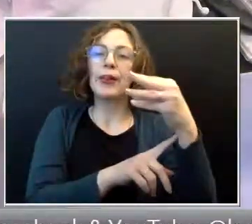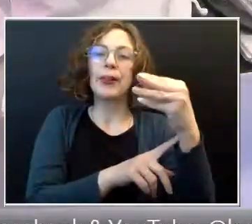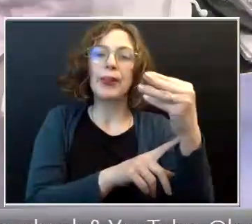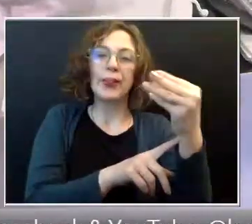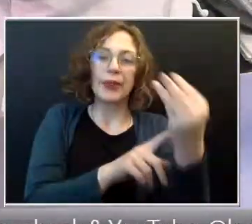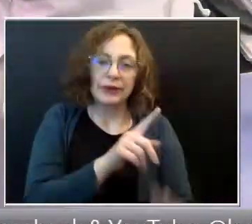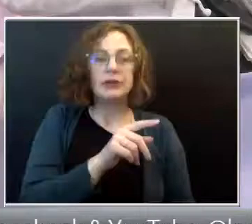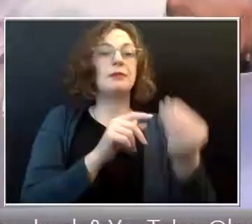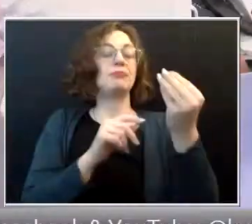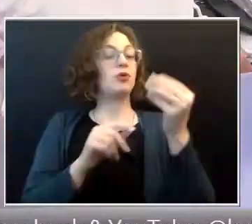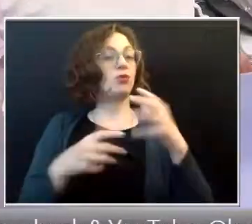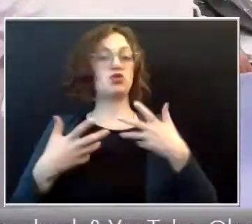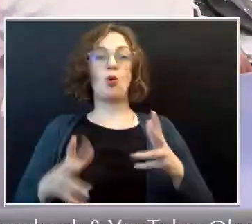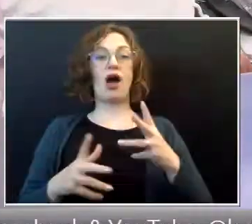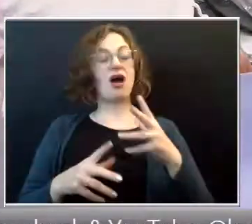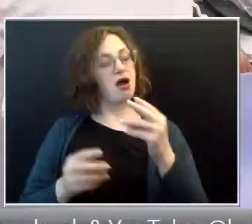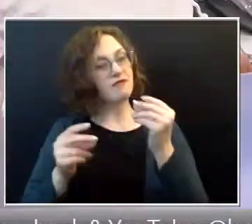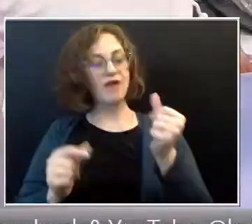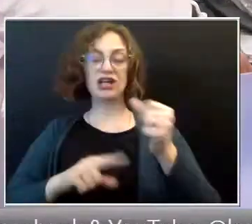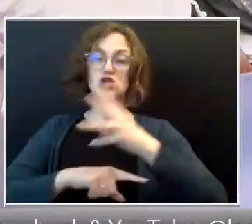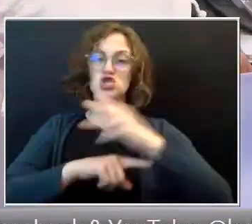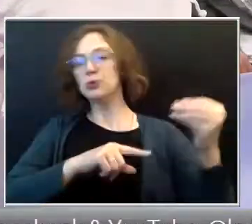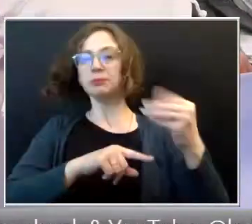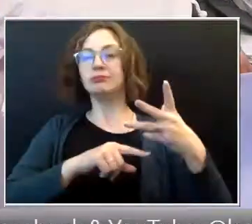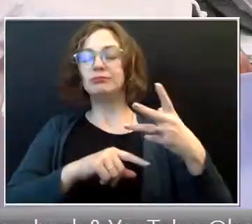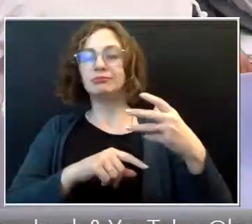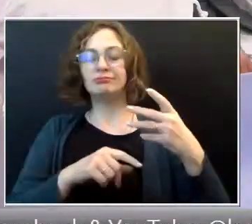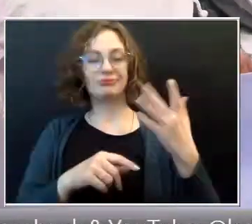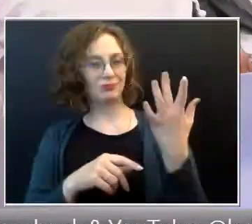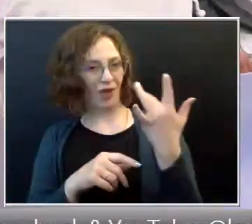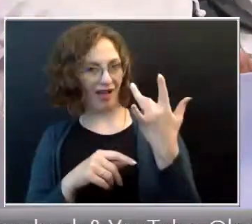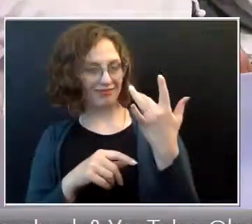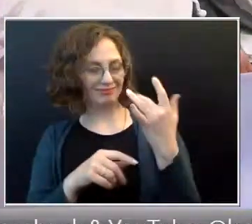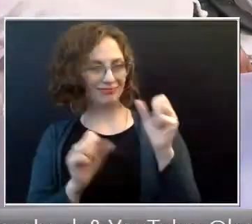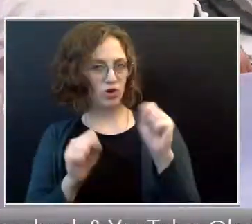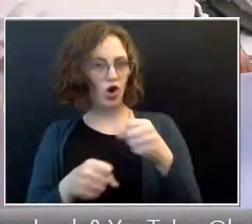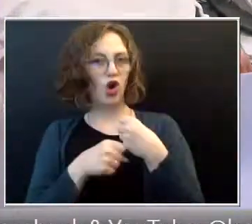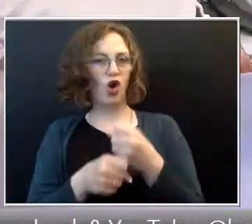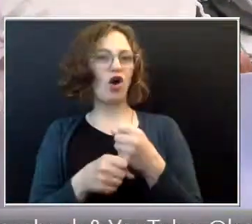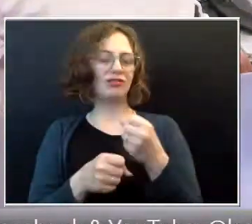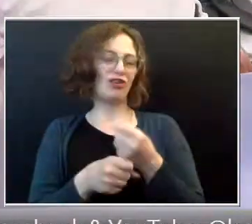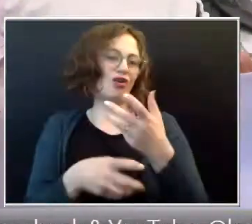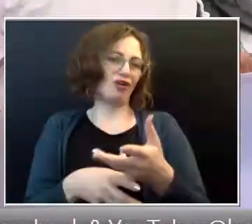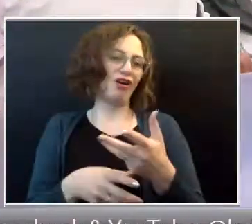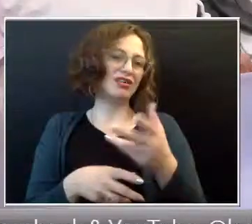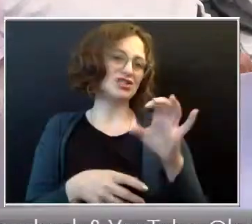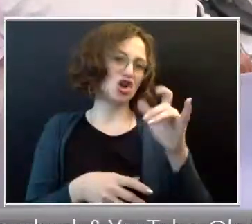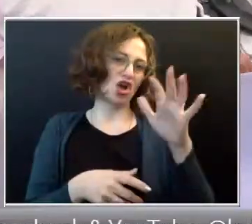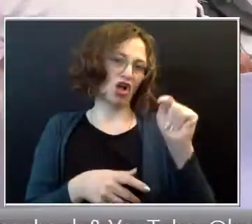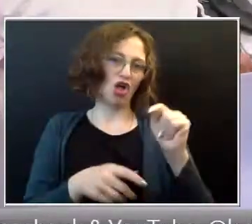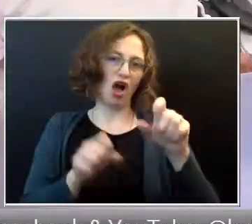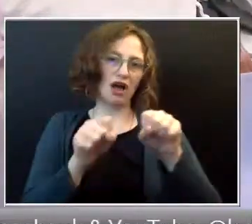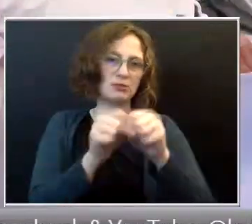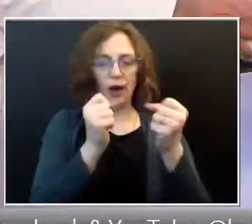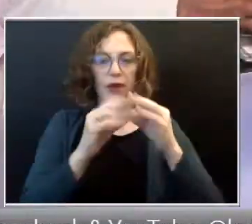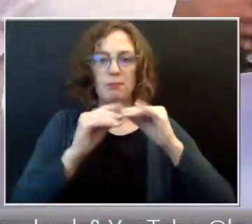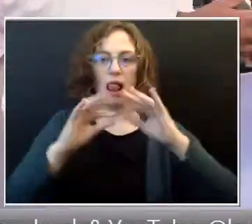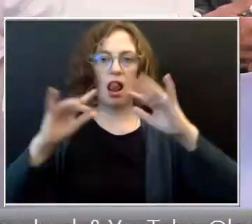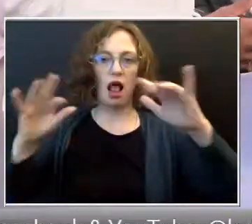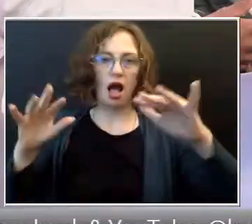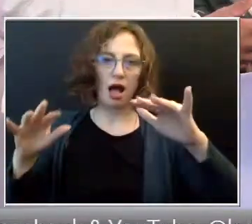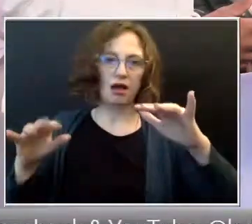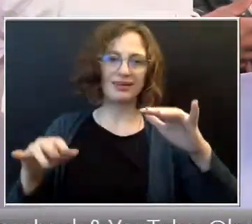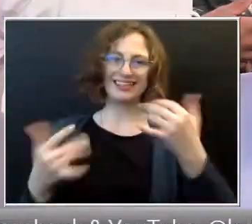break off and cause into like one or two strokes, pieces. And then this third image. Yeah, afterwards you see now blood flow has been restored to that area